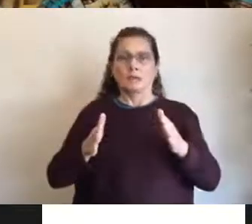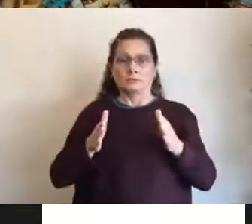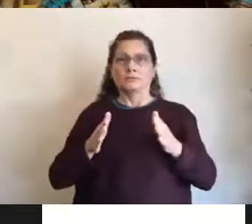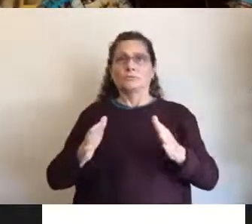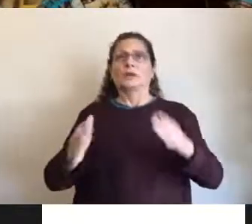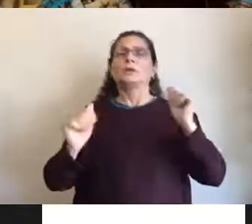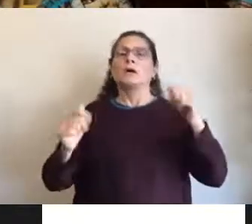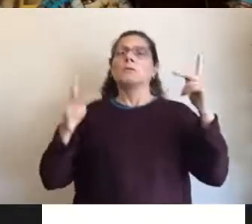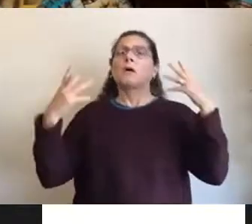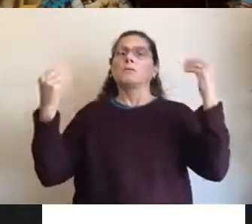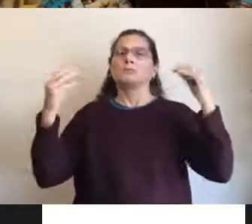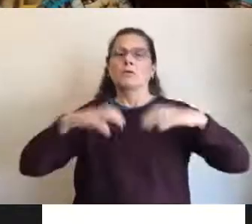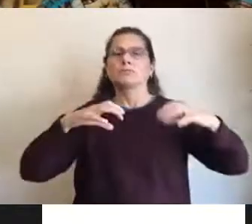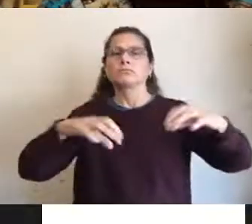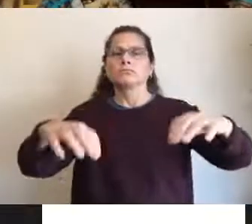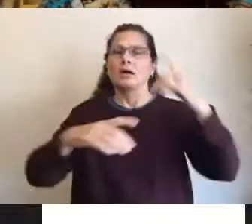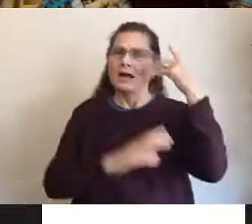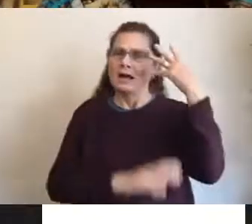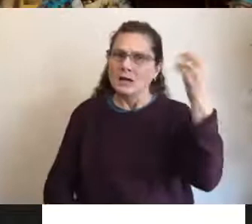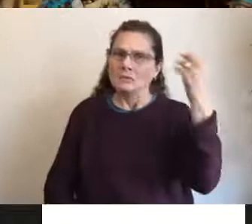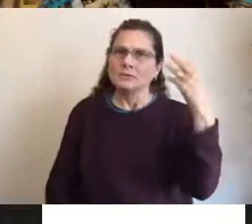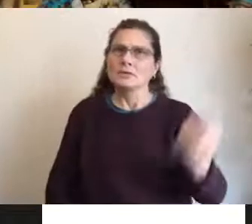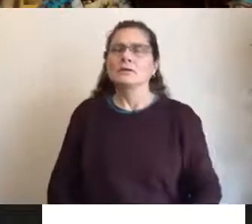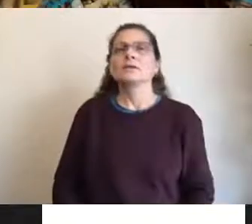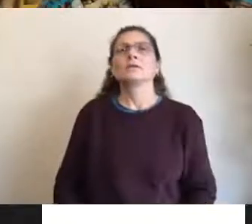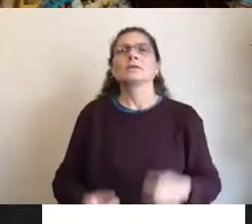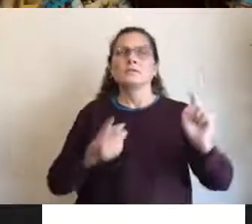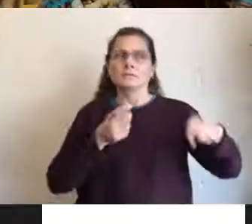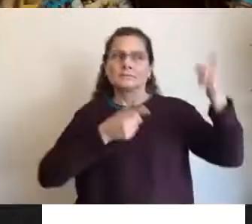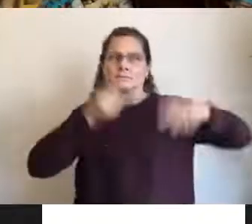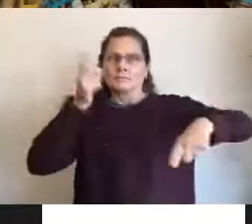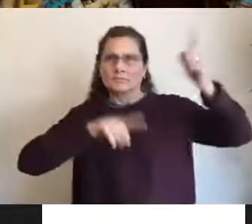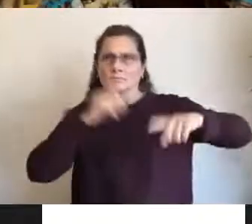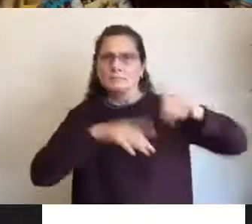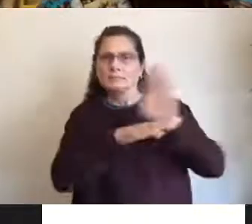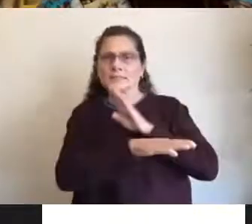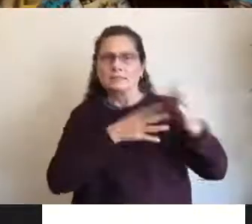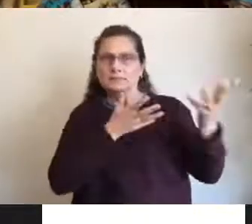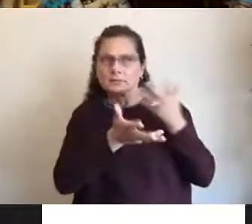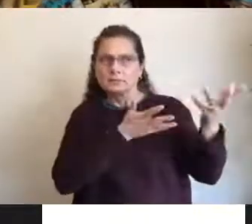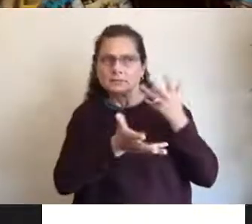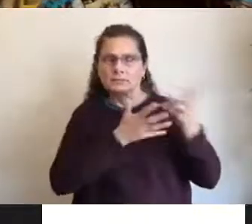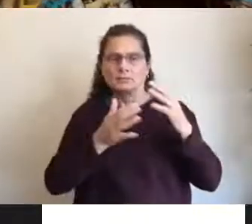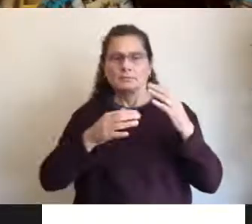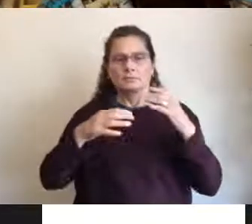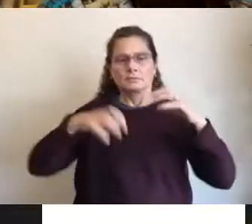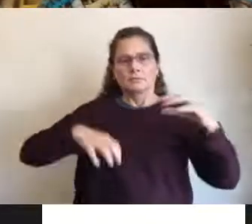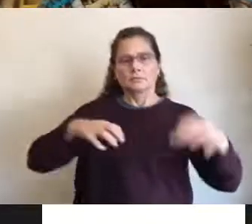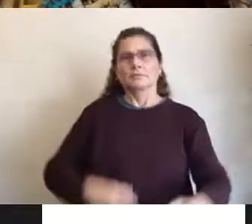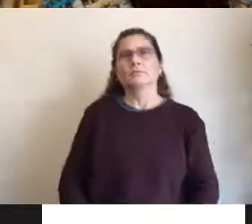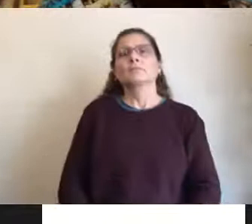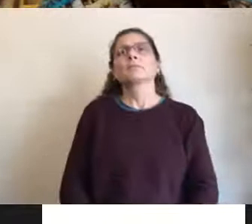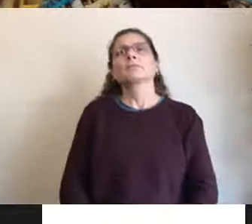city to ensure that they can serve their customers in a manner that's both safe and enjoyable for the patrons. We have heard